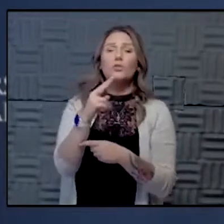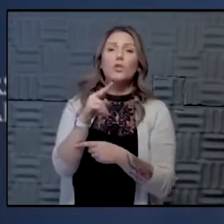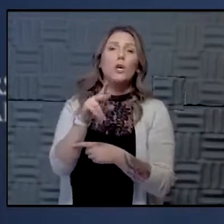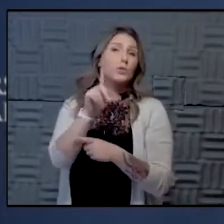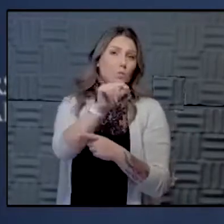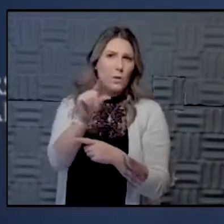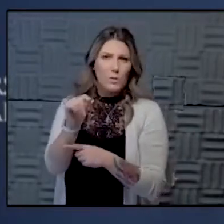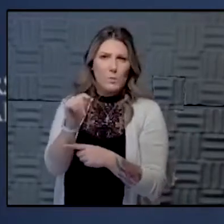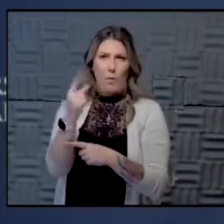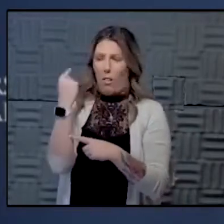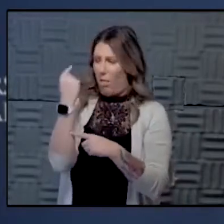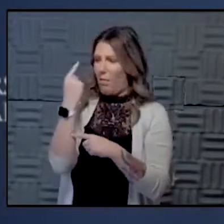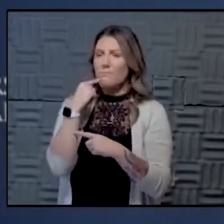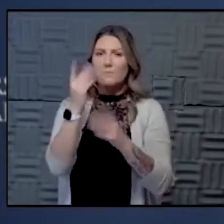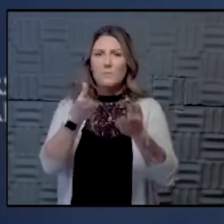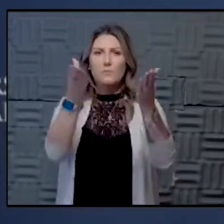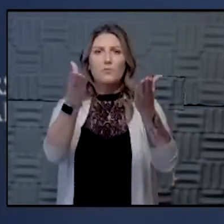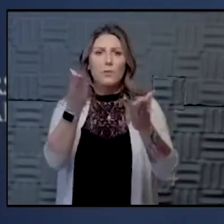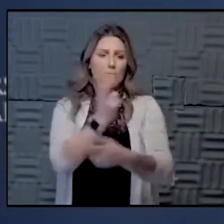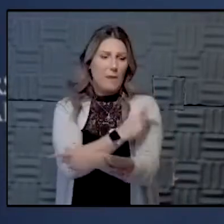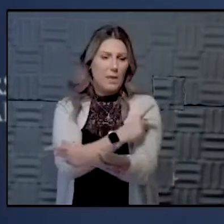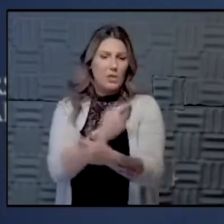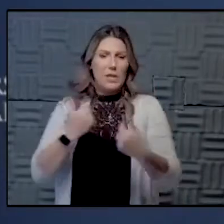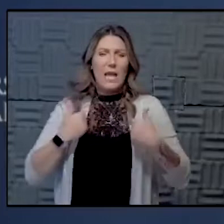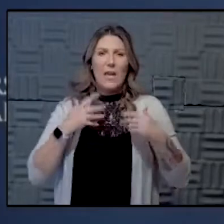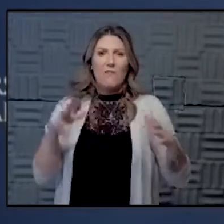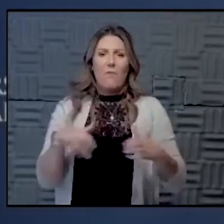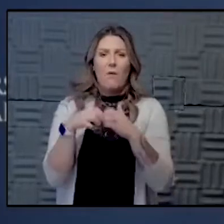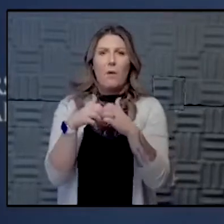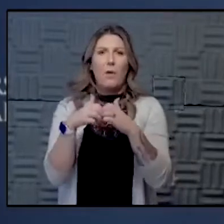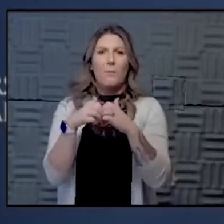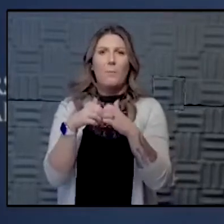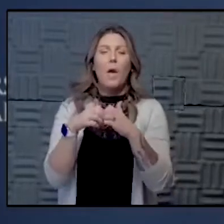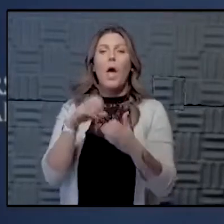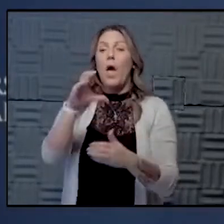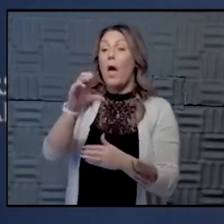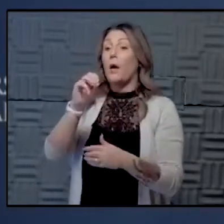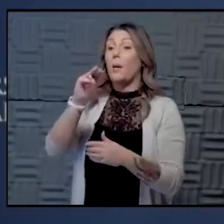that suggests that patients that actually have a combination of combustible